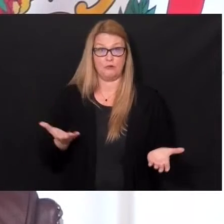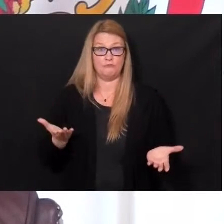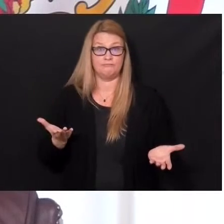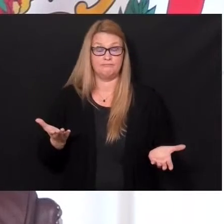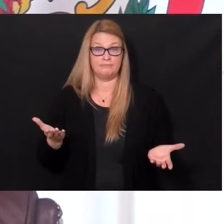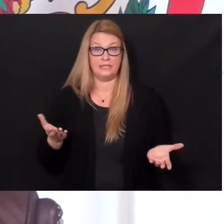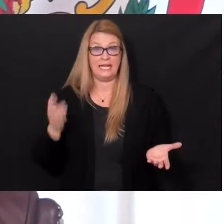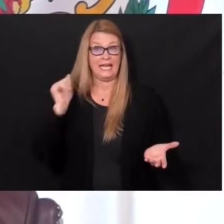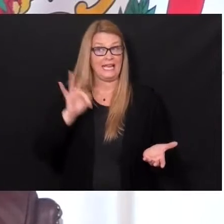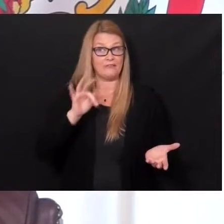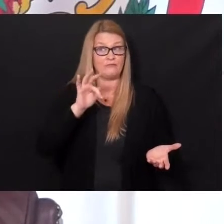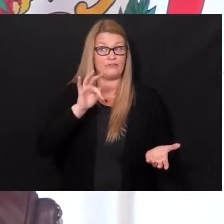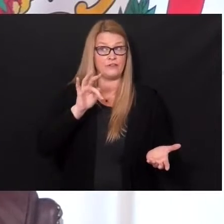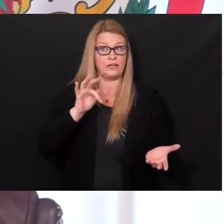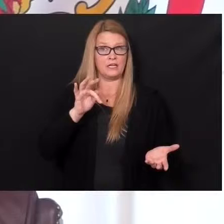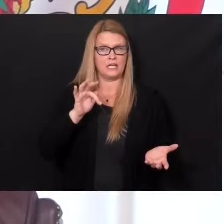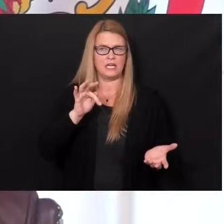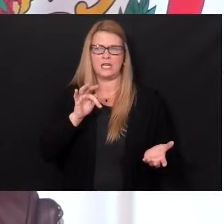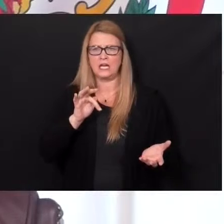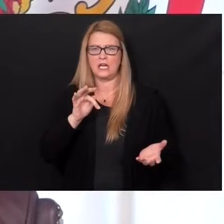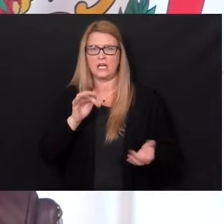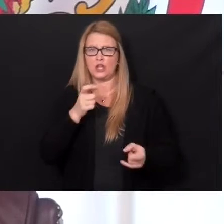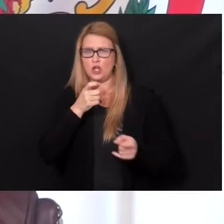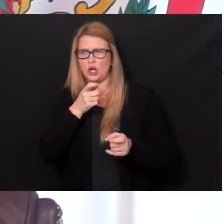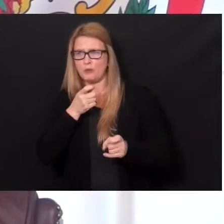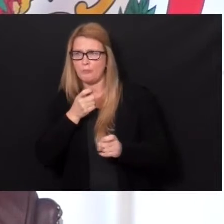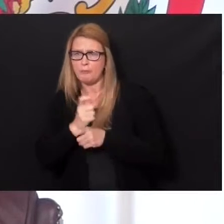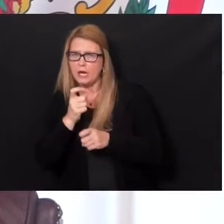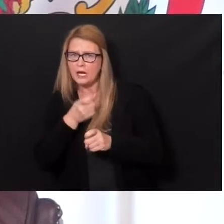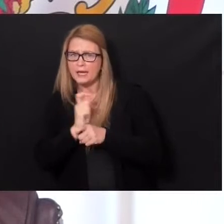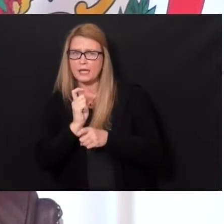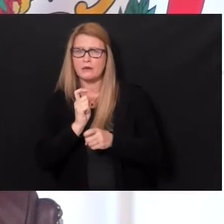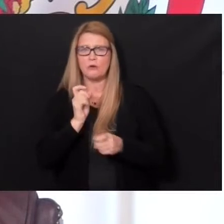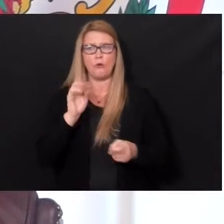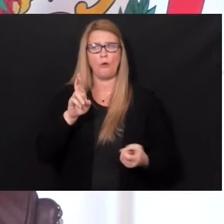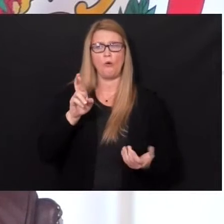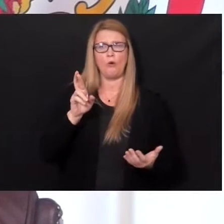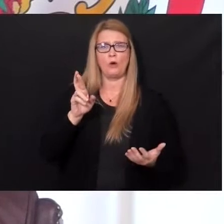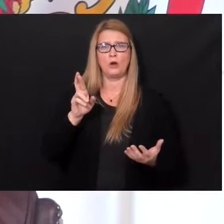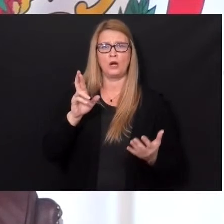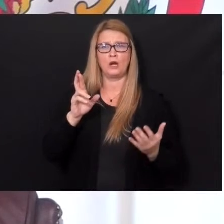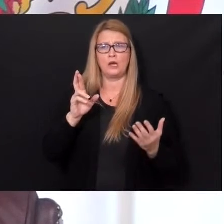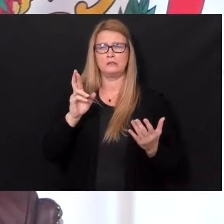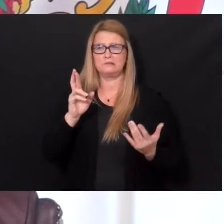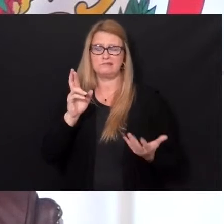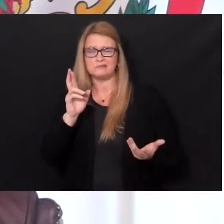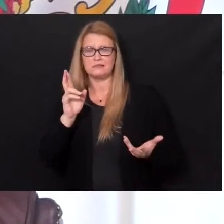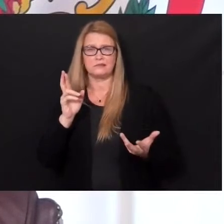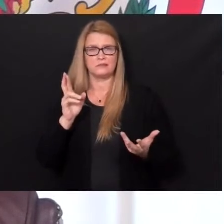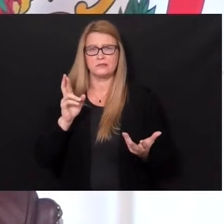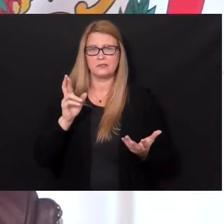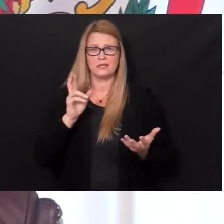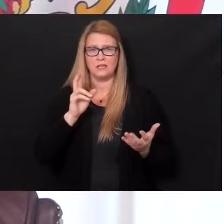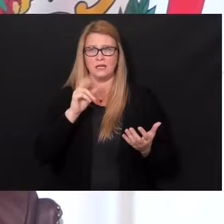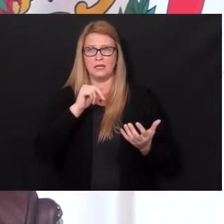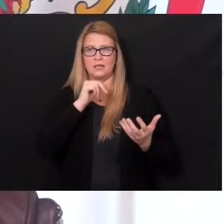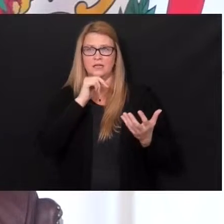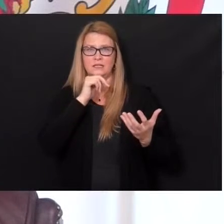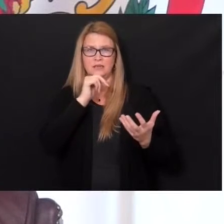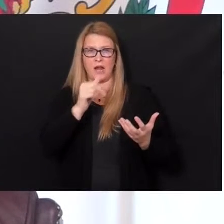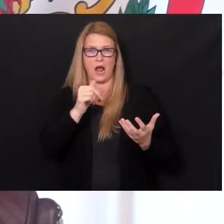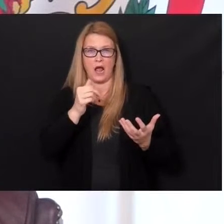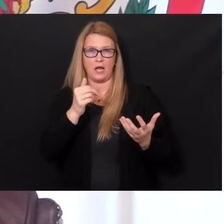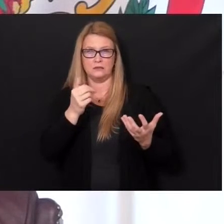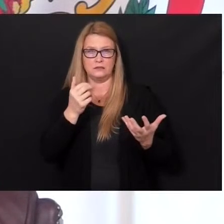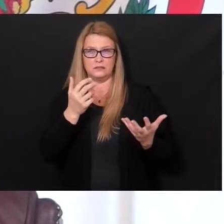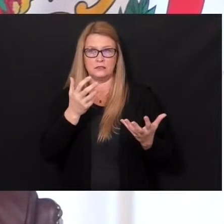if they're doing that just to you know, as you know, purposefully, you know, mocking or